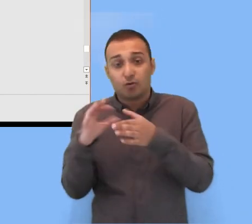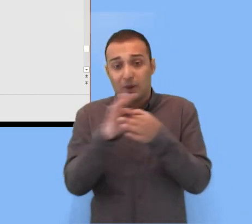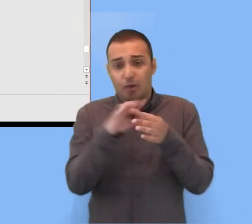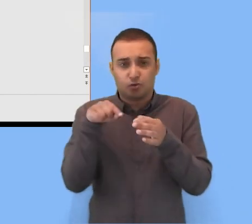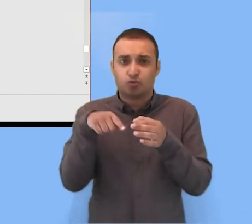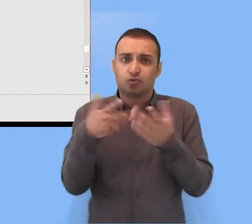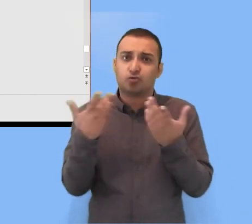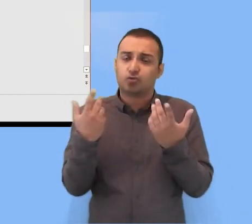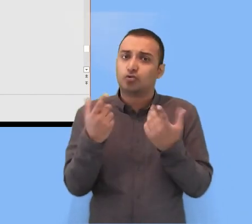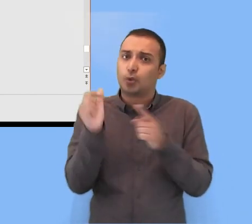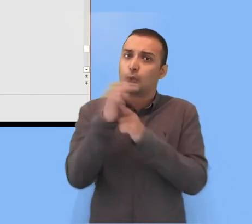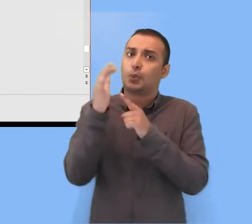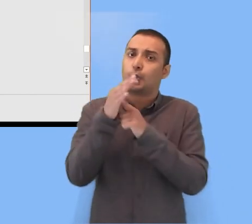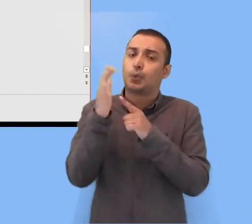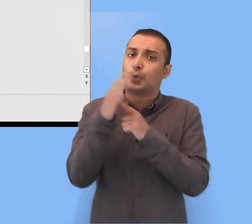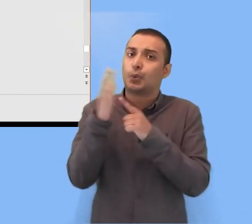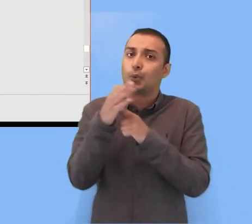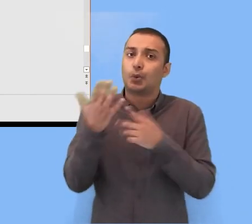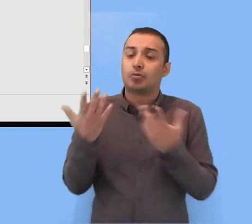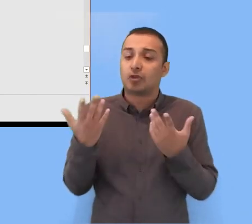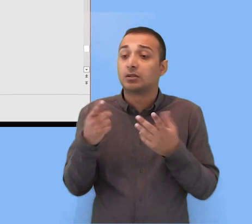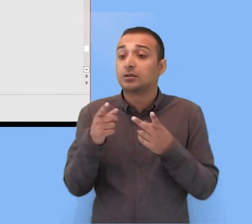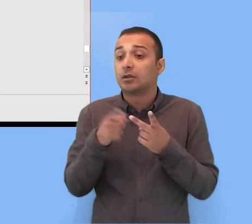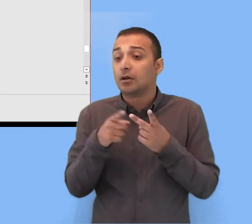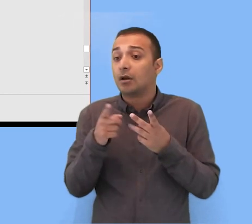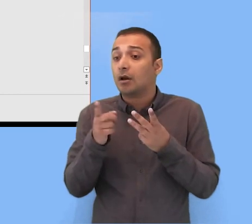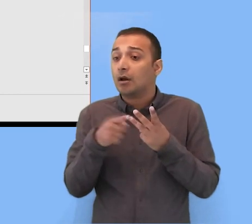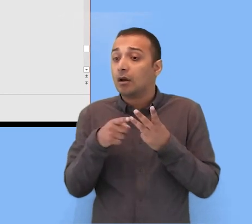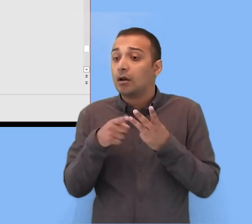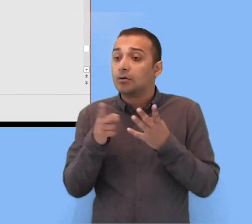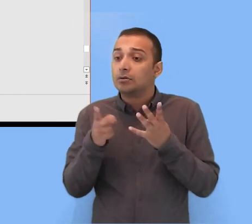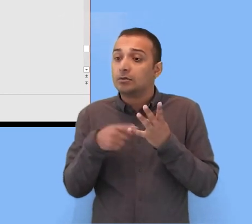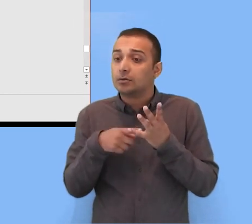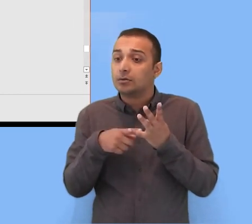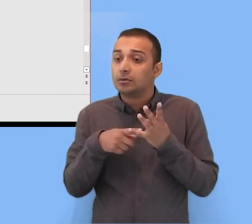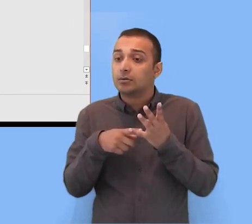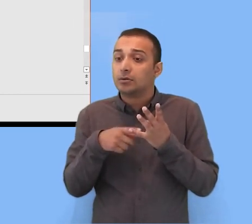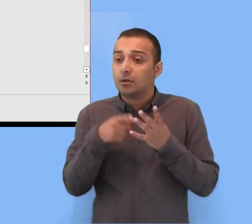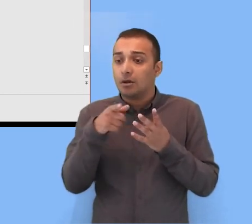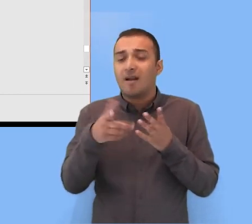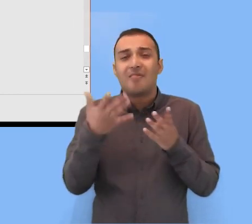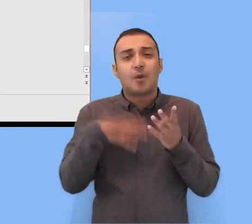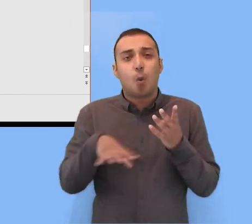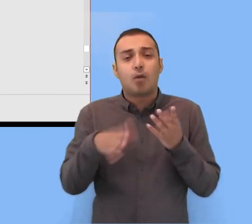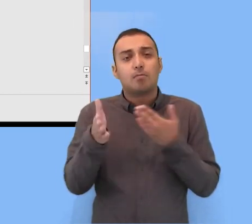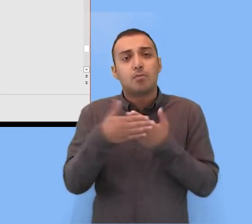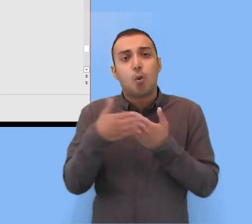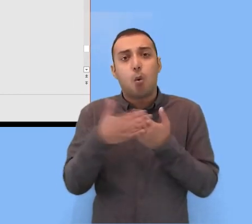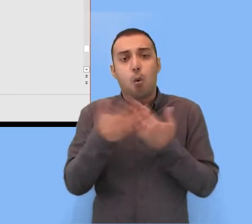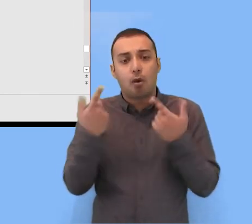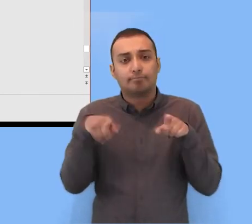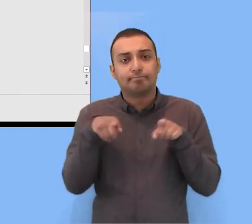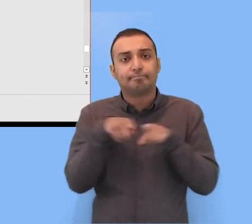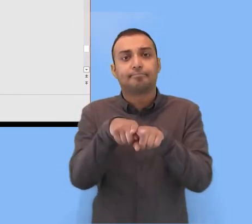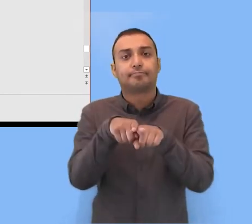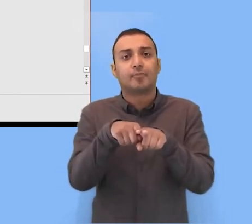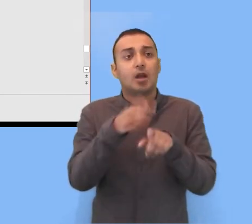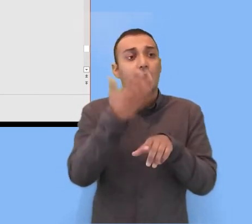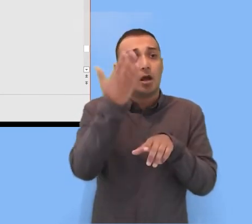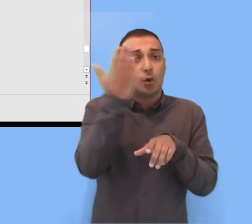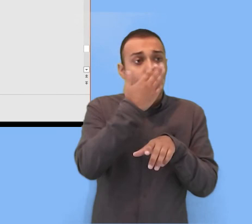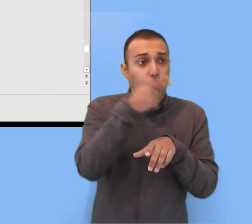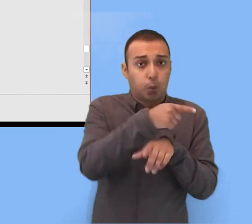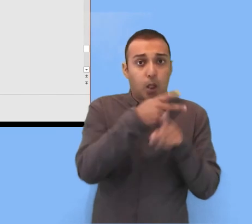is strong, but they voiced it themselves. And they wanted some kind of alignment between what they're doing, what the nursery's